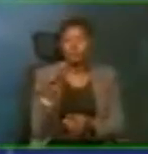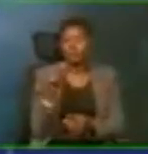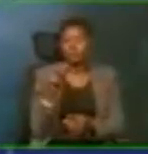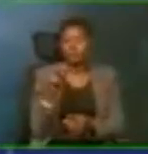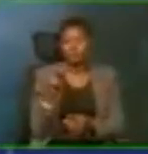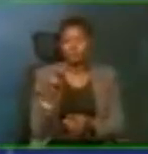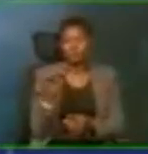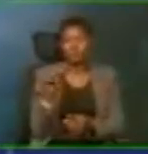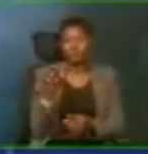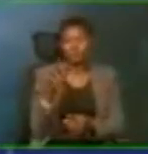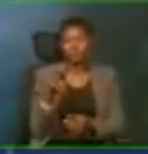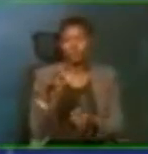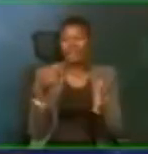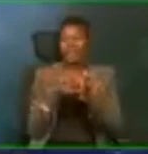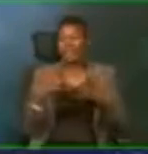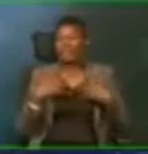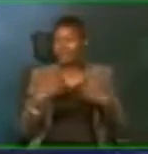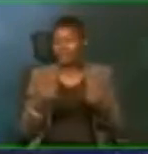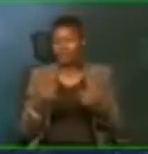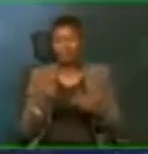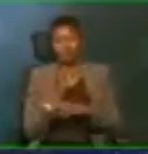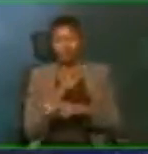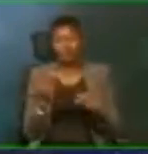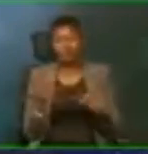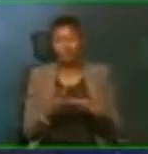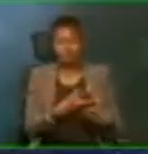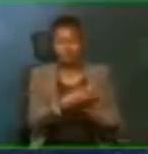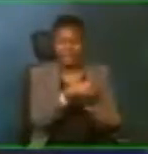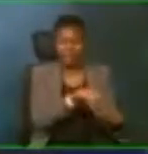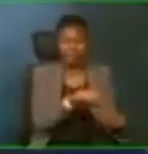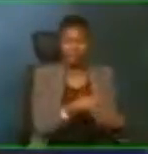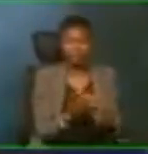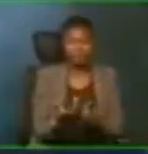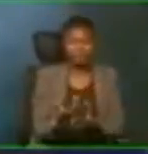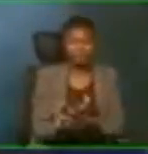He has no input